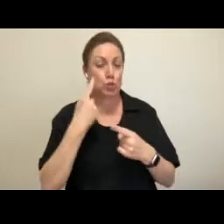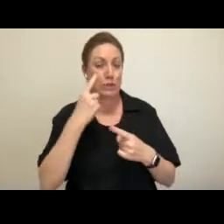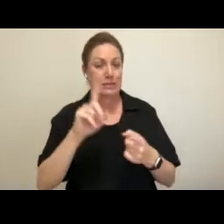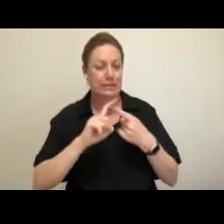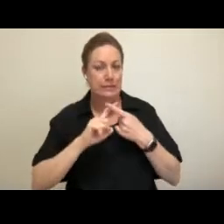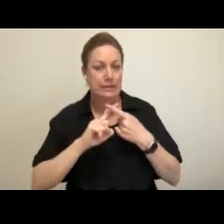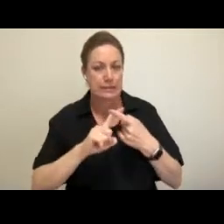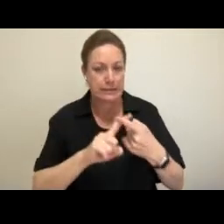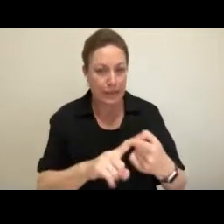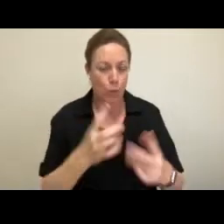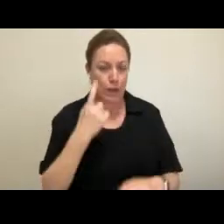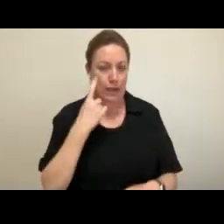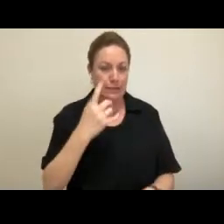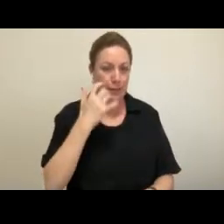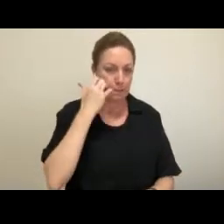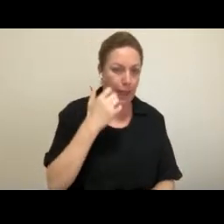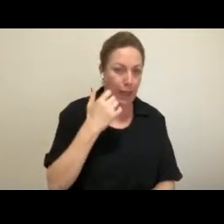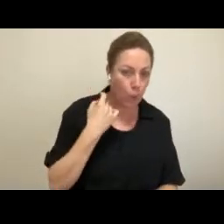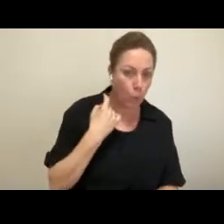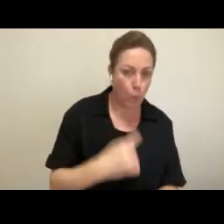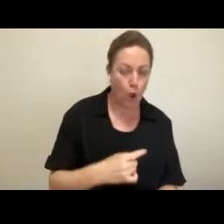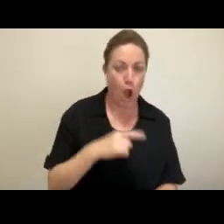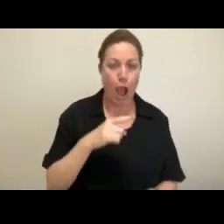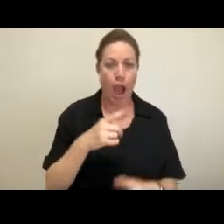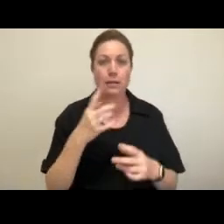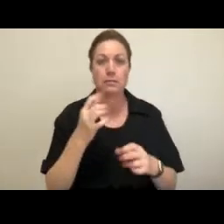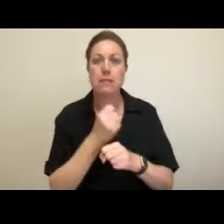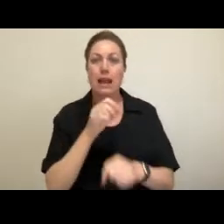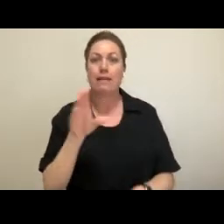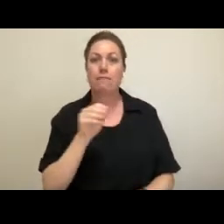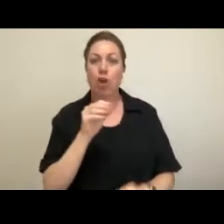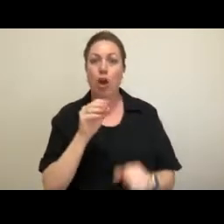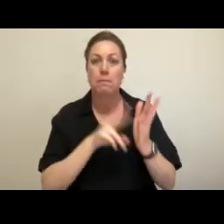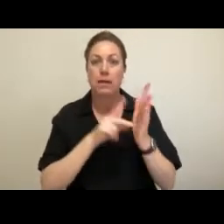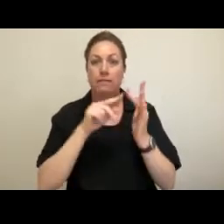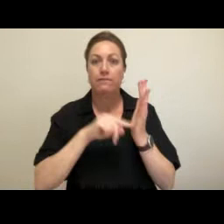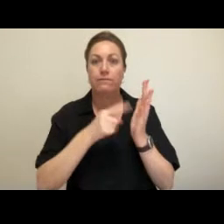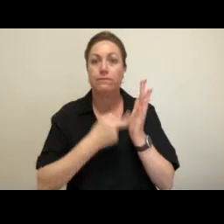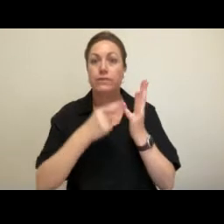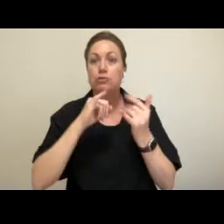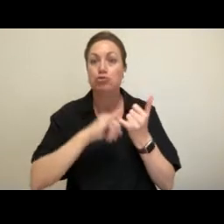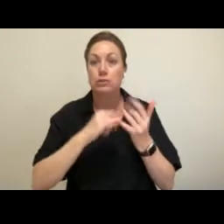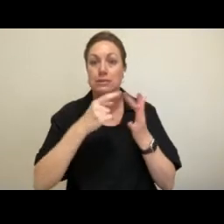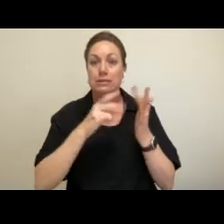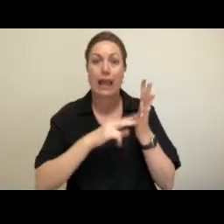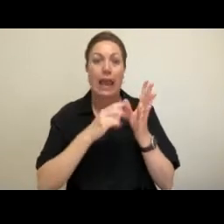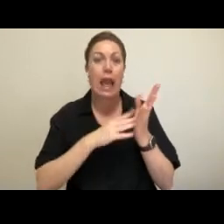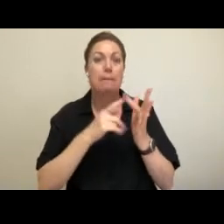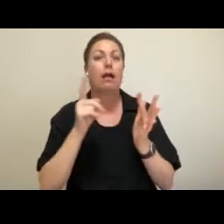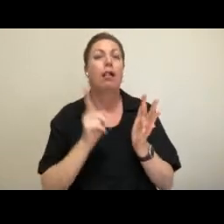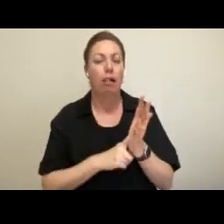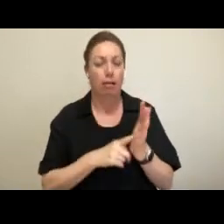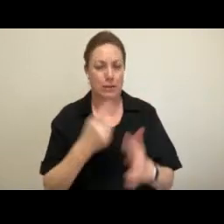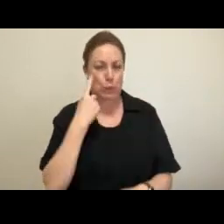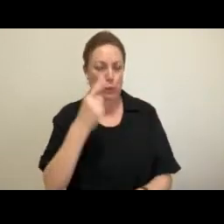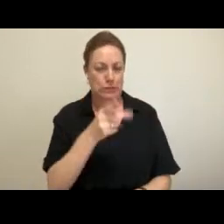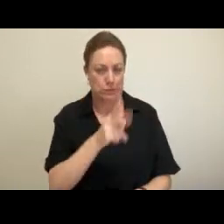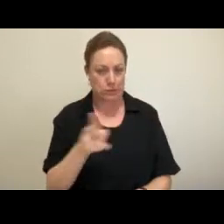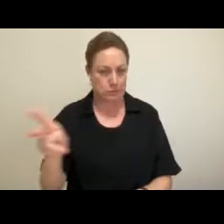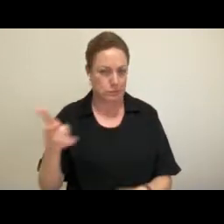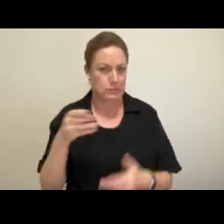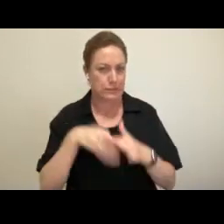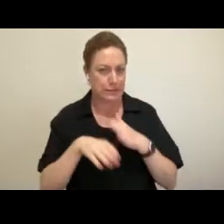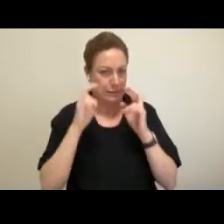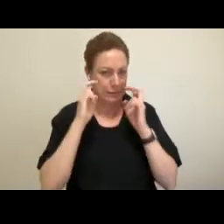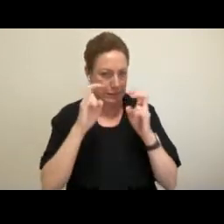all made of vitreous enamel, which is a material very common to station design. They share a common graphic